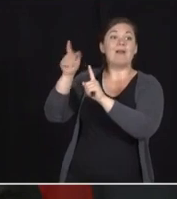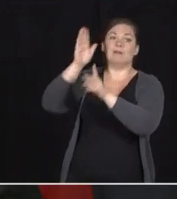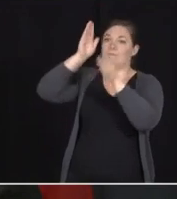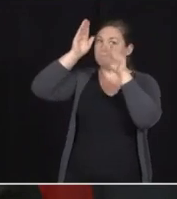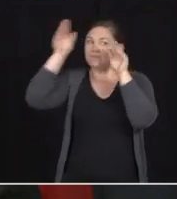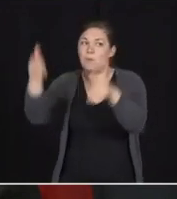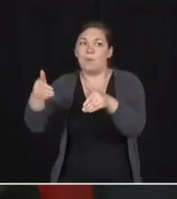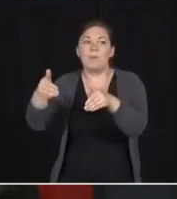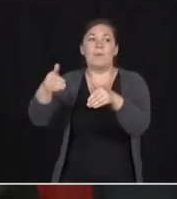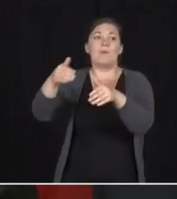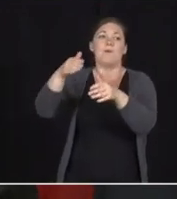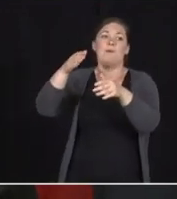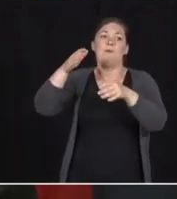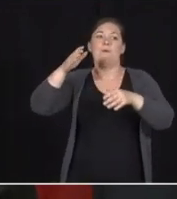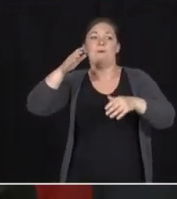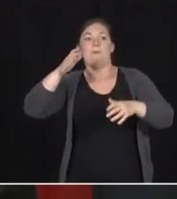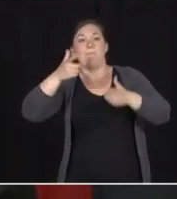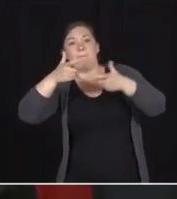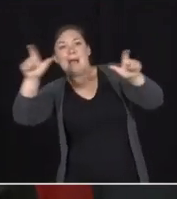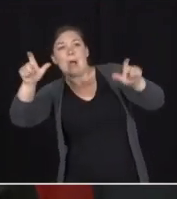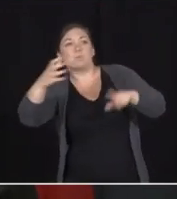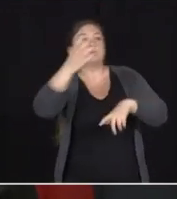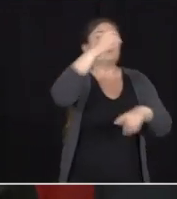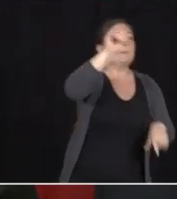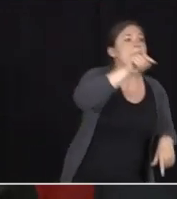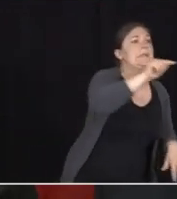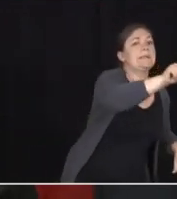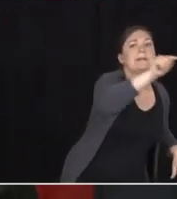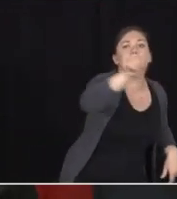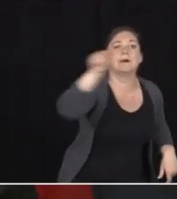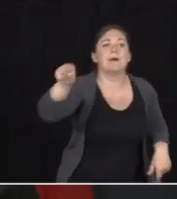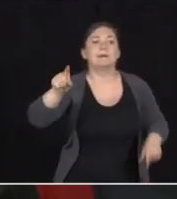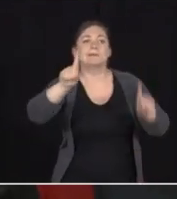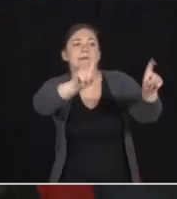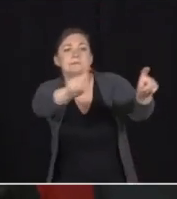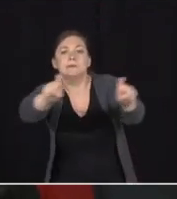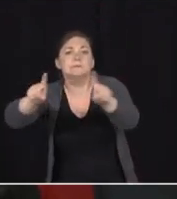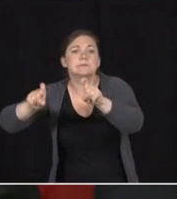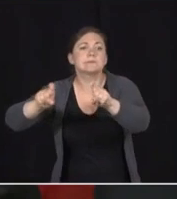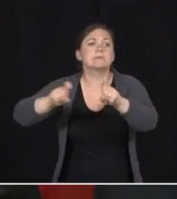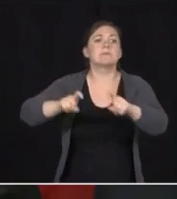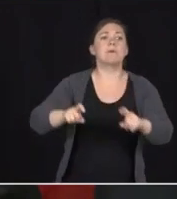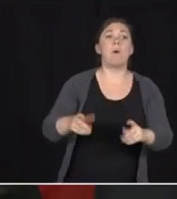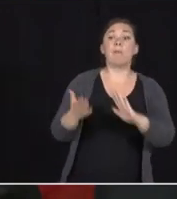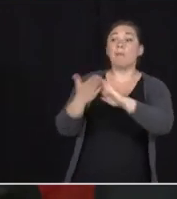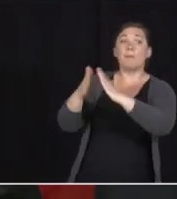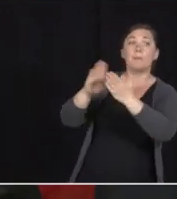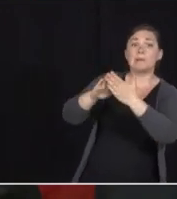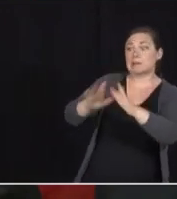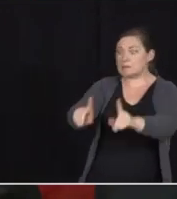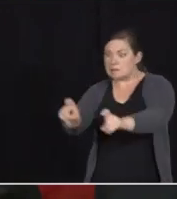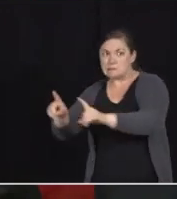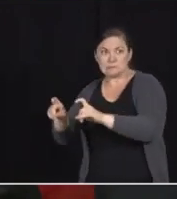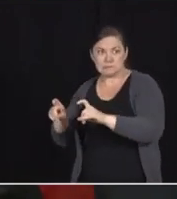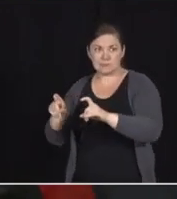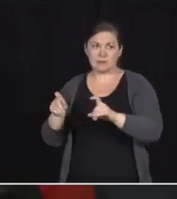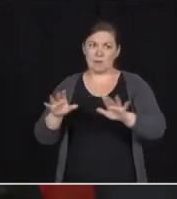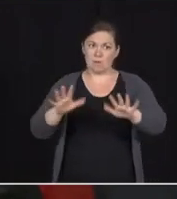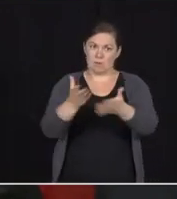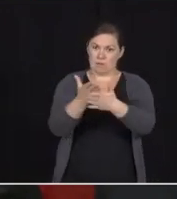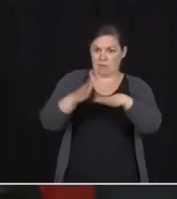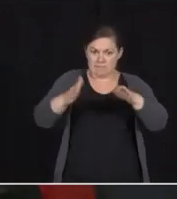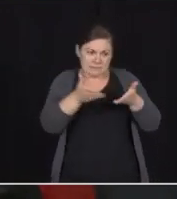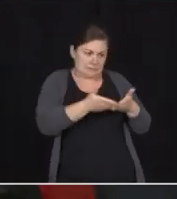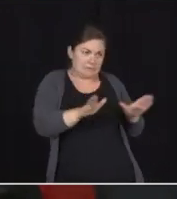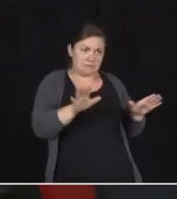large employers, going into communities. So it's all hands on deck, and I appreciate